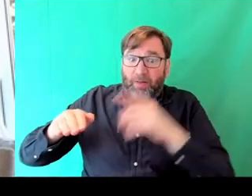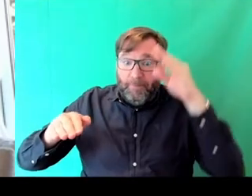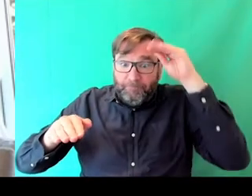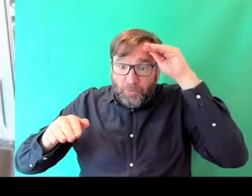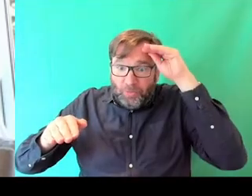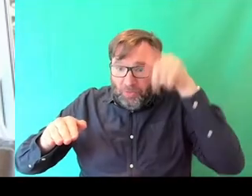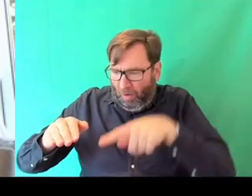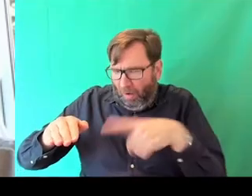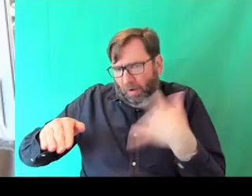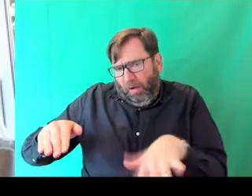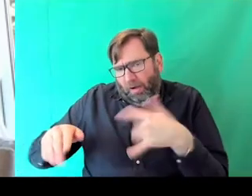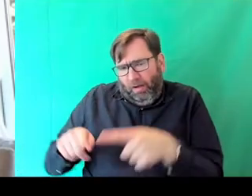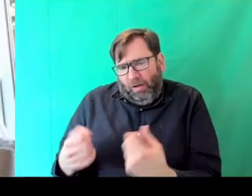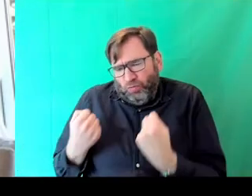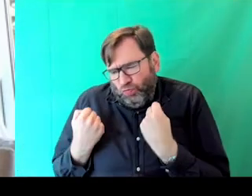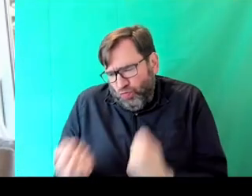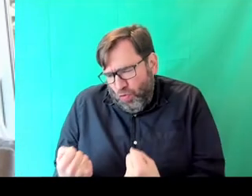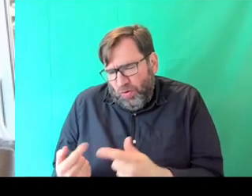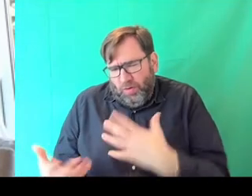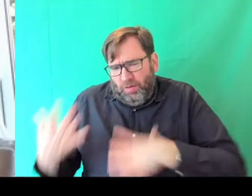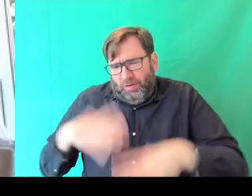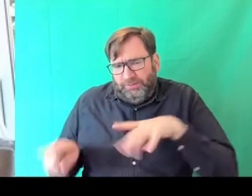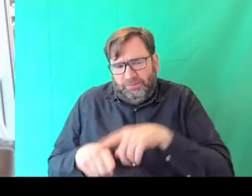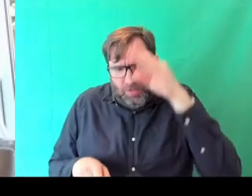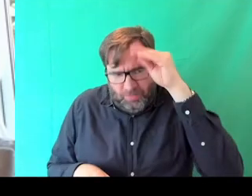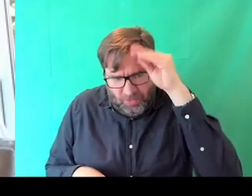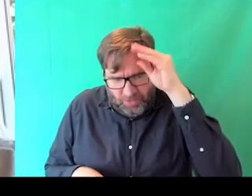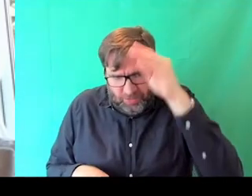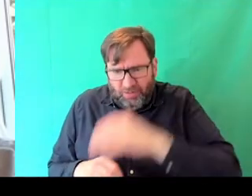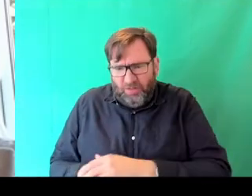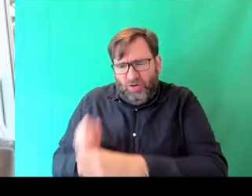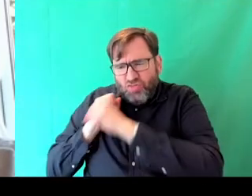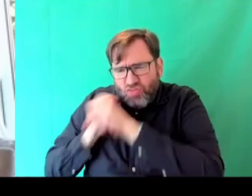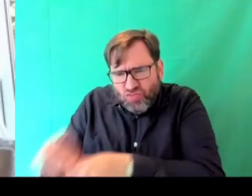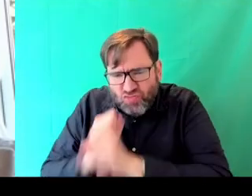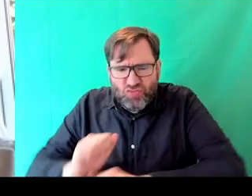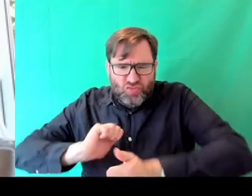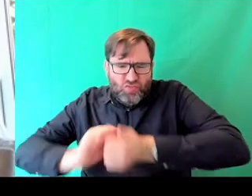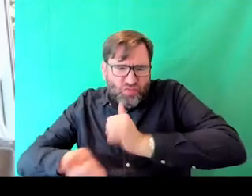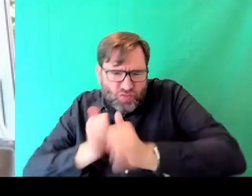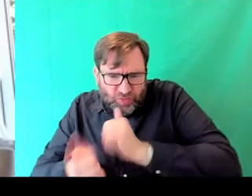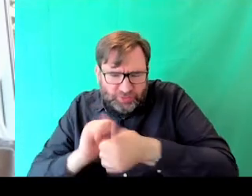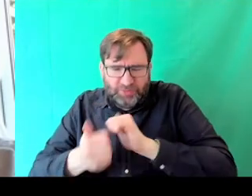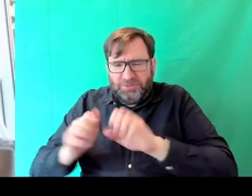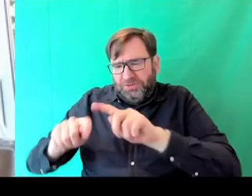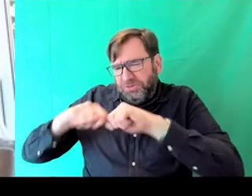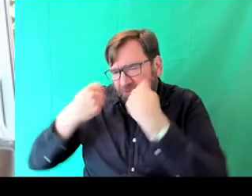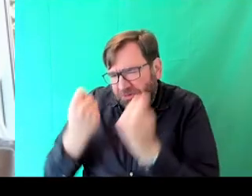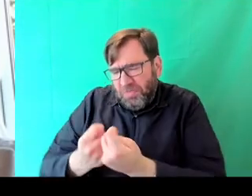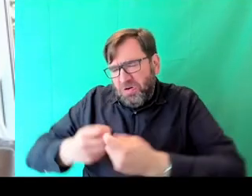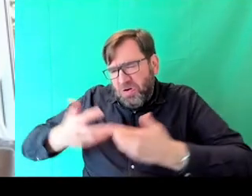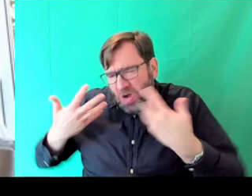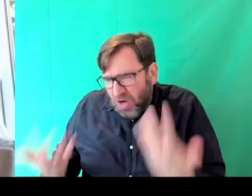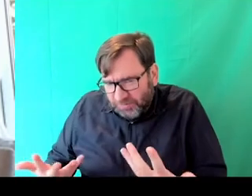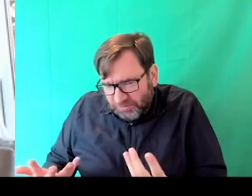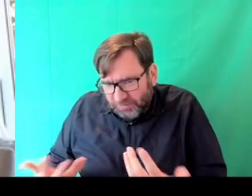girl, it was like, oh my gosh, you're so pretty. Like, oh, look at you. And the tones changed immediately. And this baby was a couple months